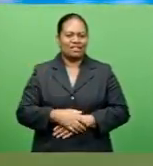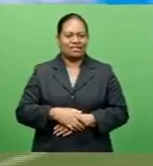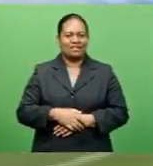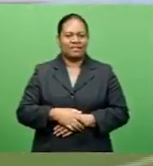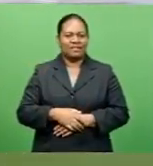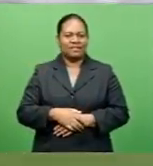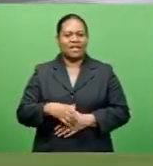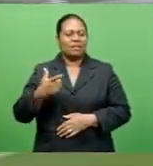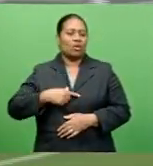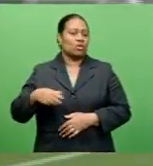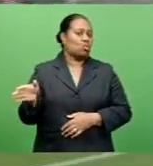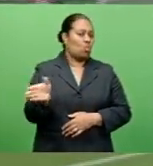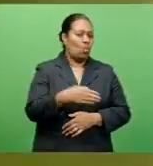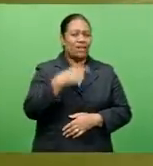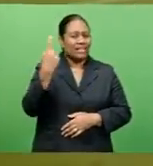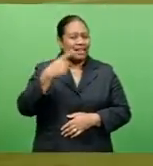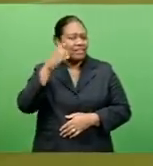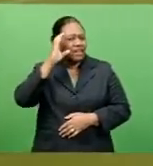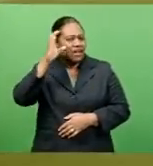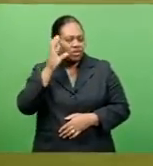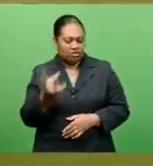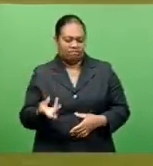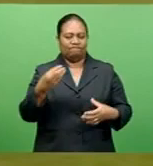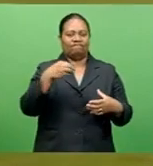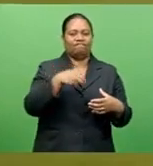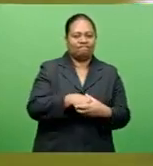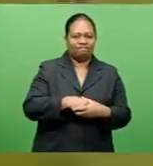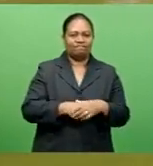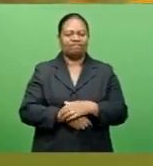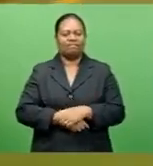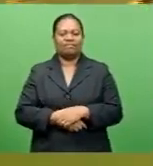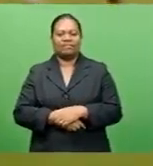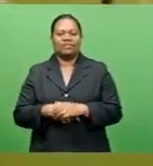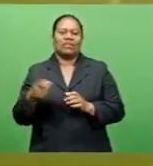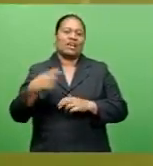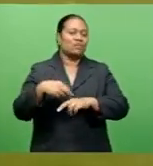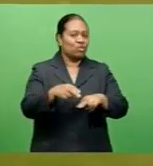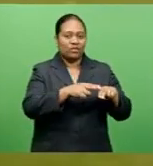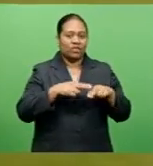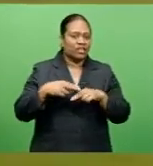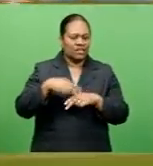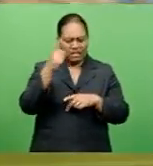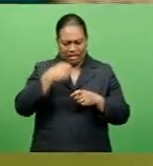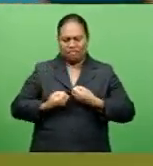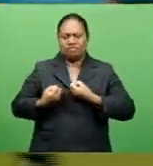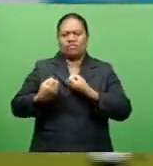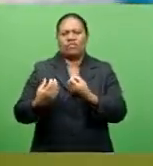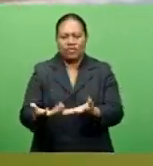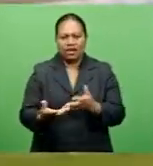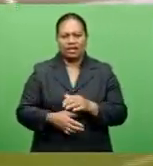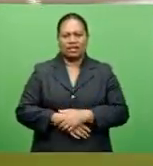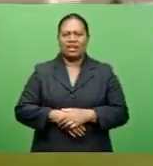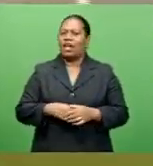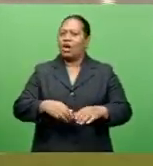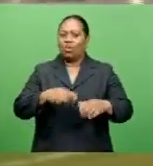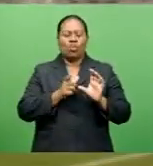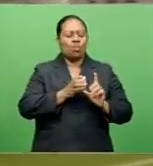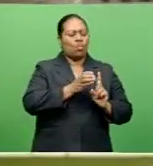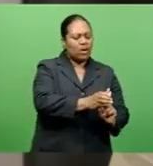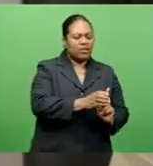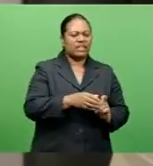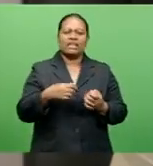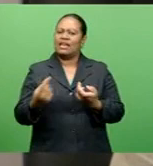all 11 countries coming here if we win the bid, and where we can provide the quarantine facilities and everything and secured